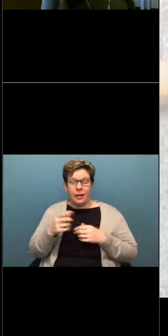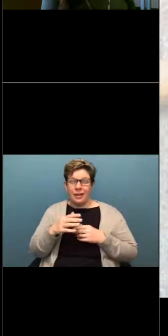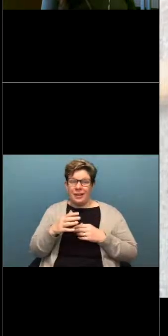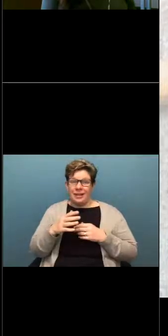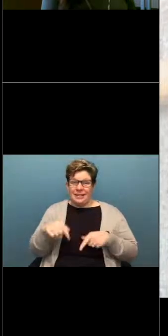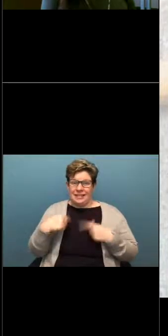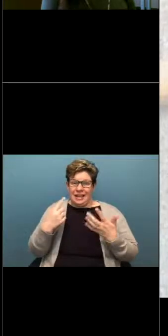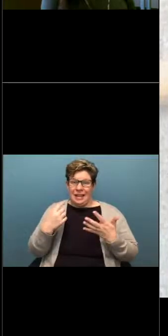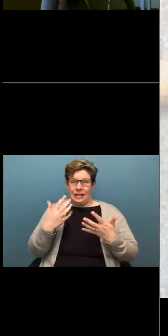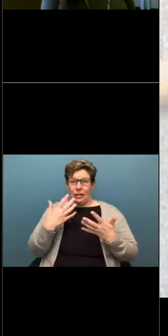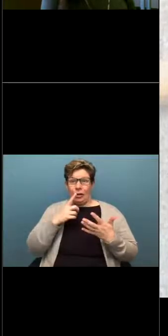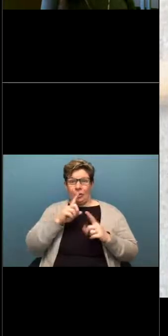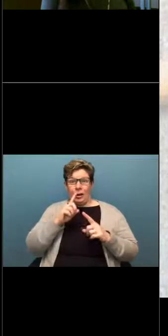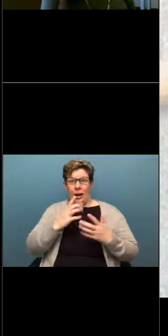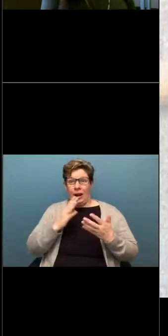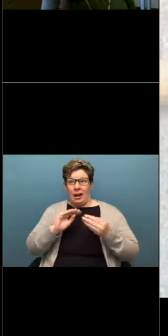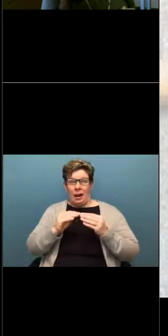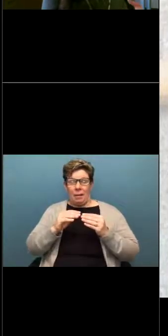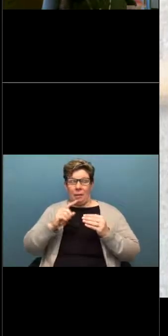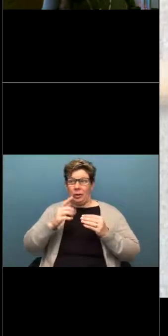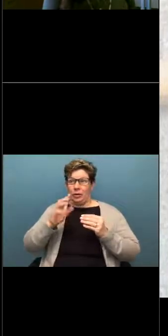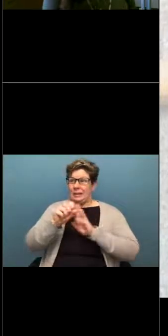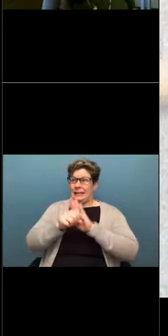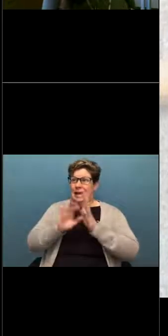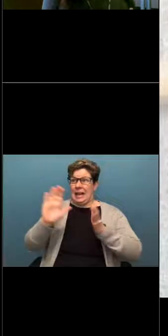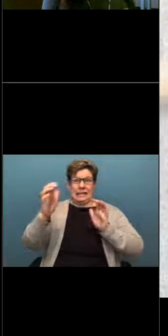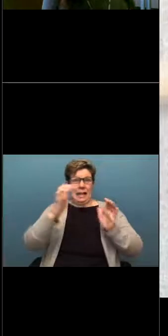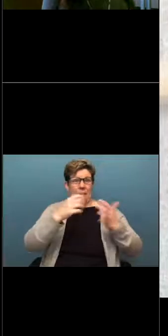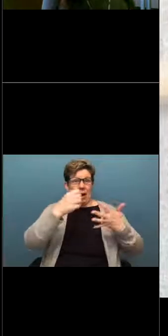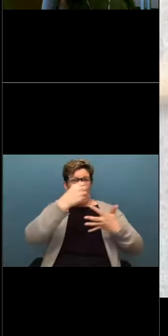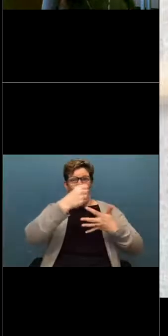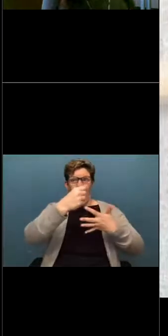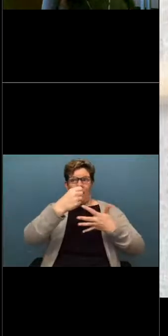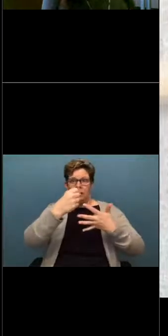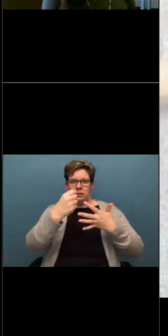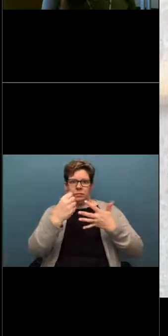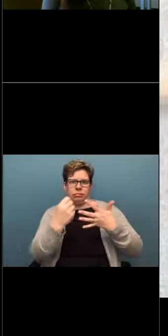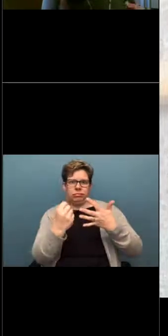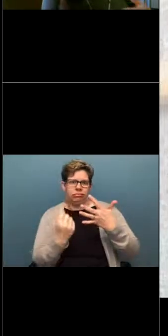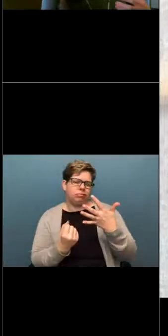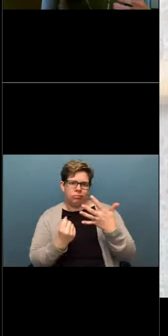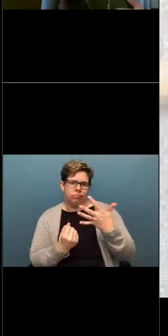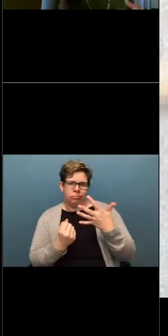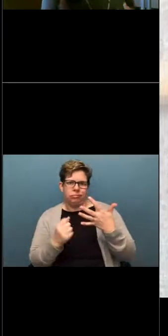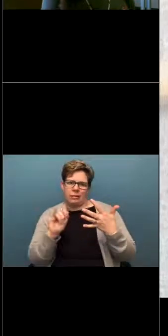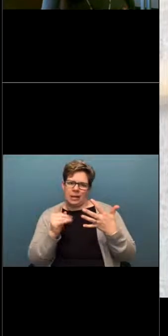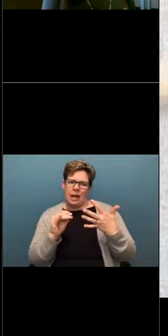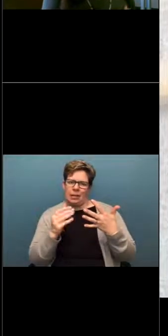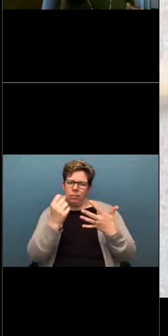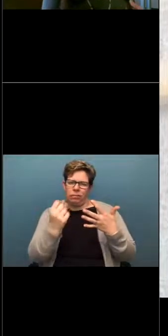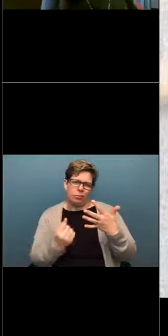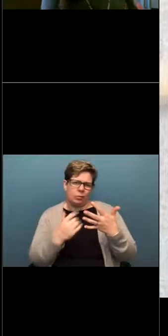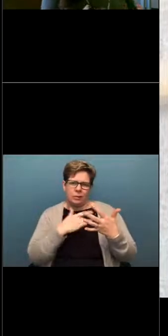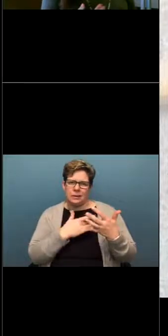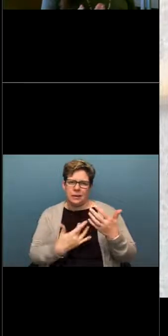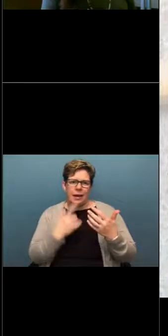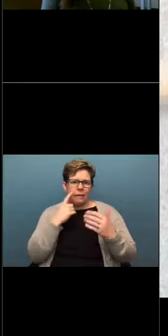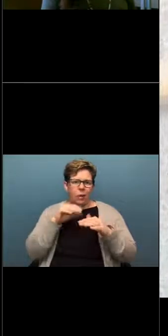the report cards when we're talking about rates of need compared to access of care. So between